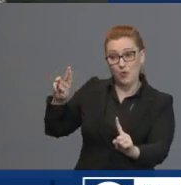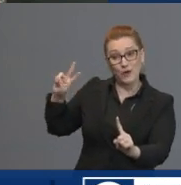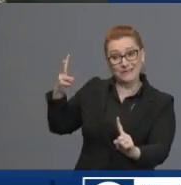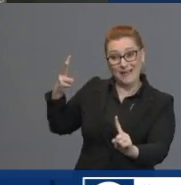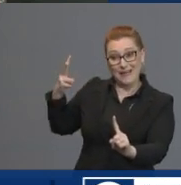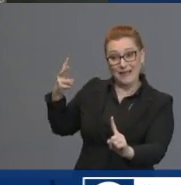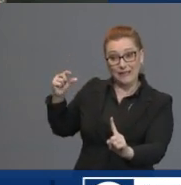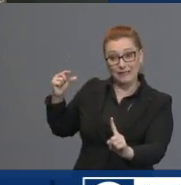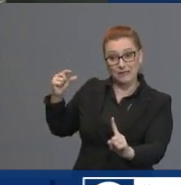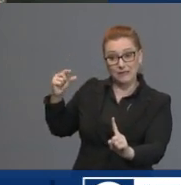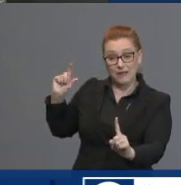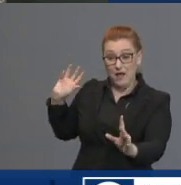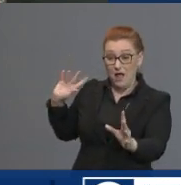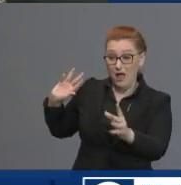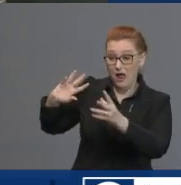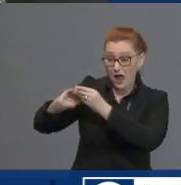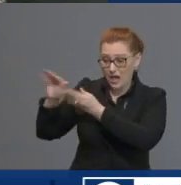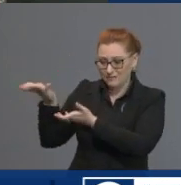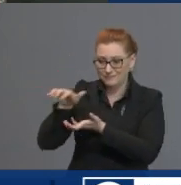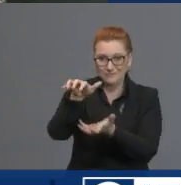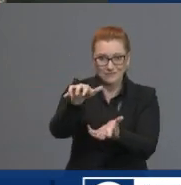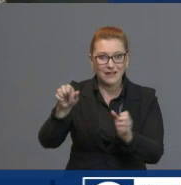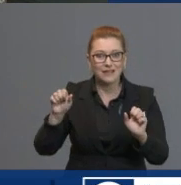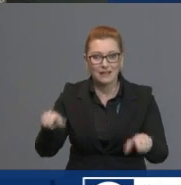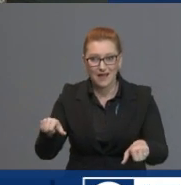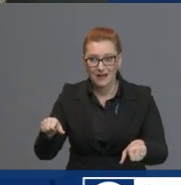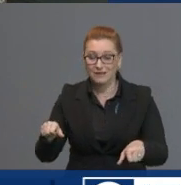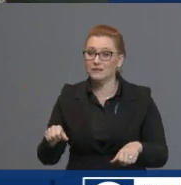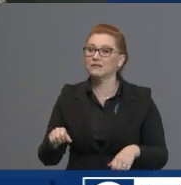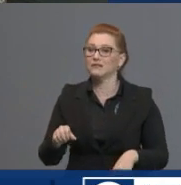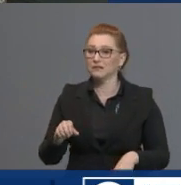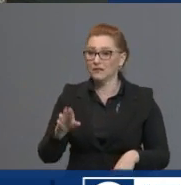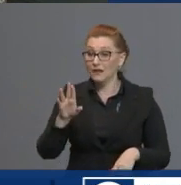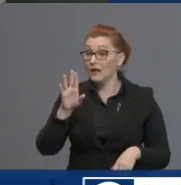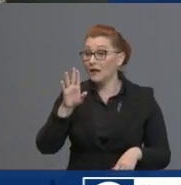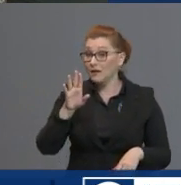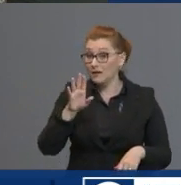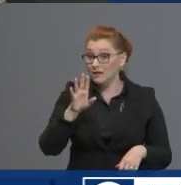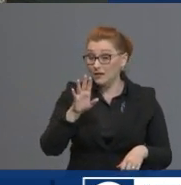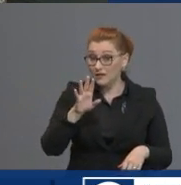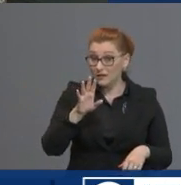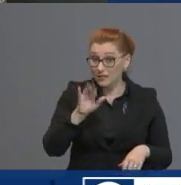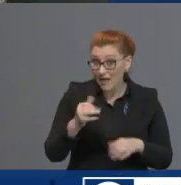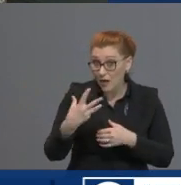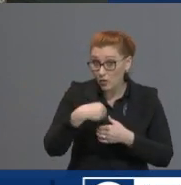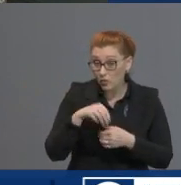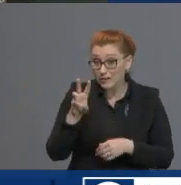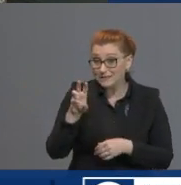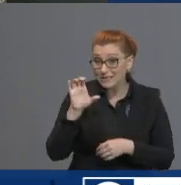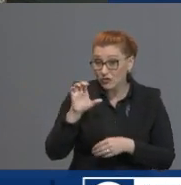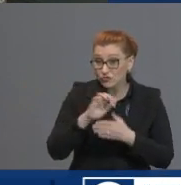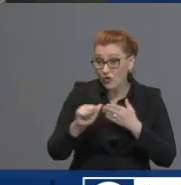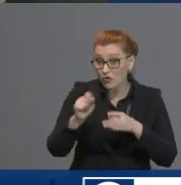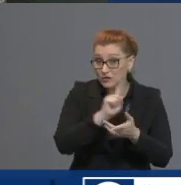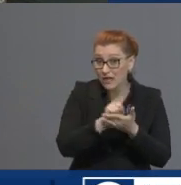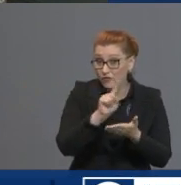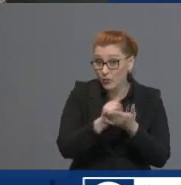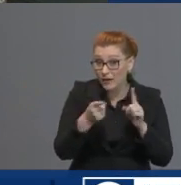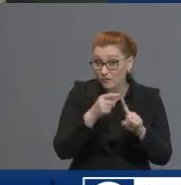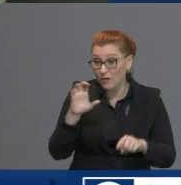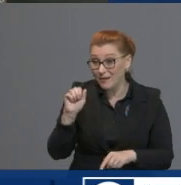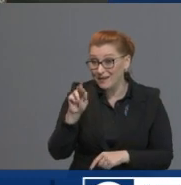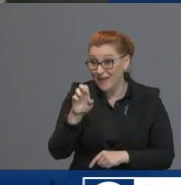These are dollars eligible for the additional $600 per week included in the CARES Act.